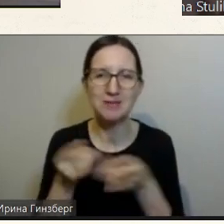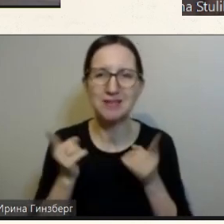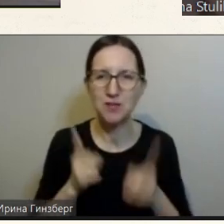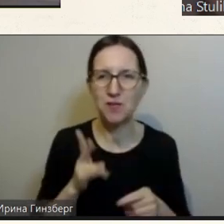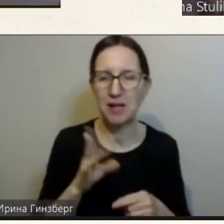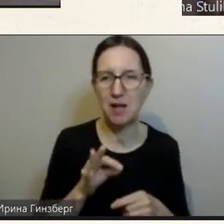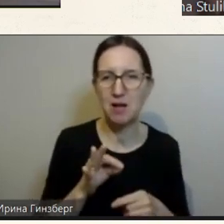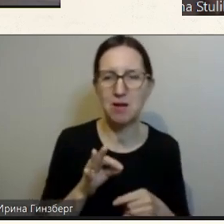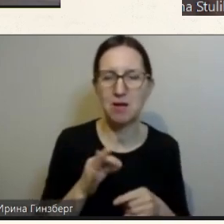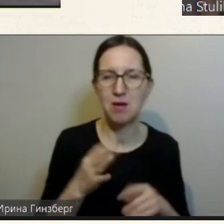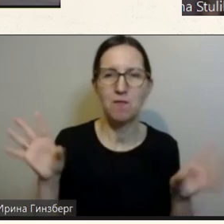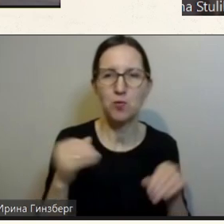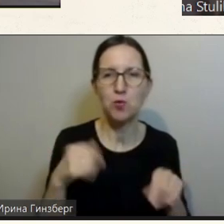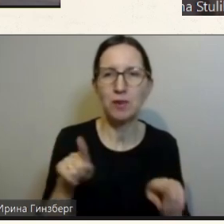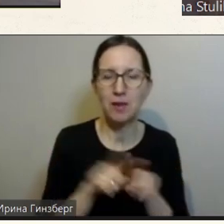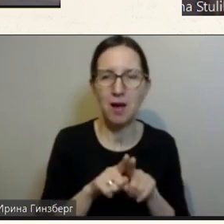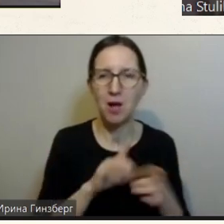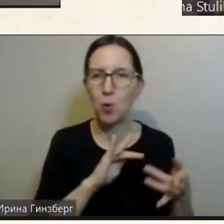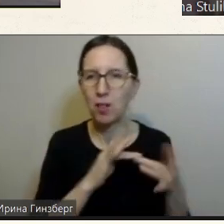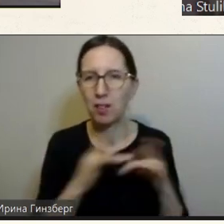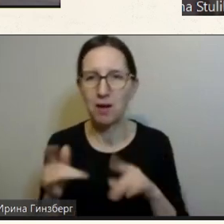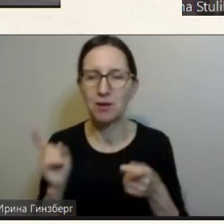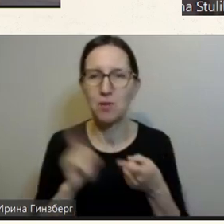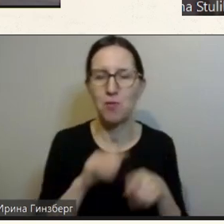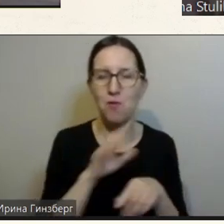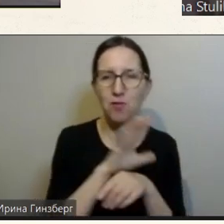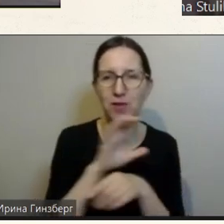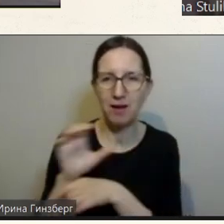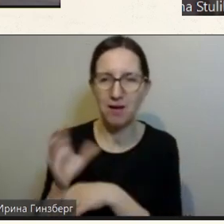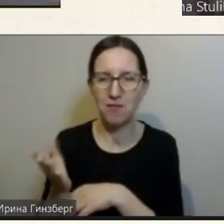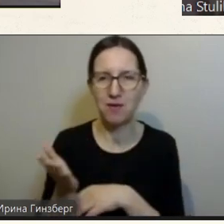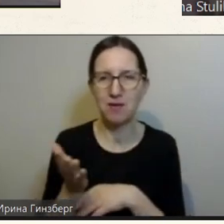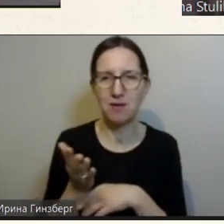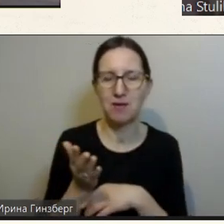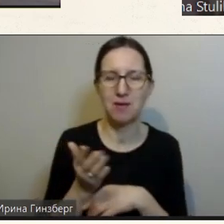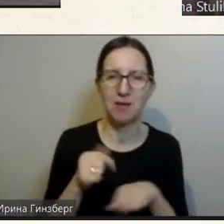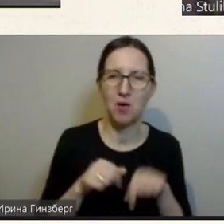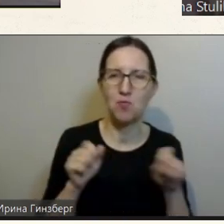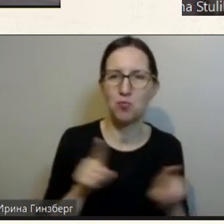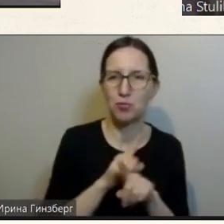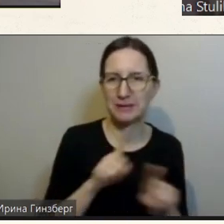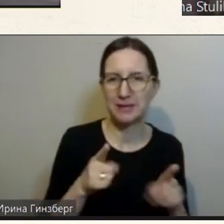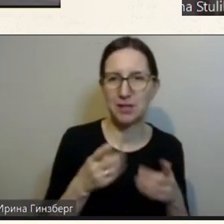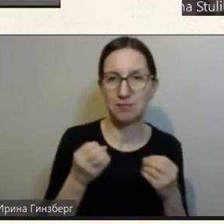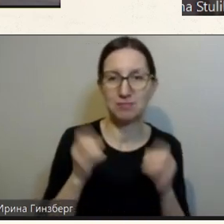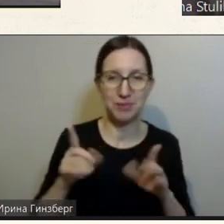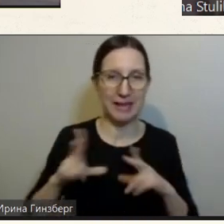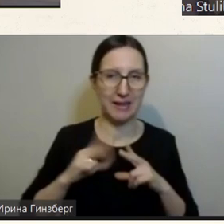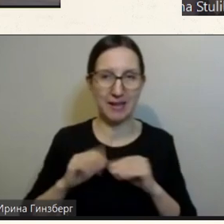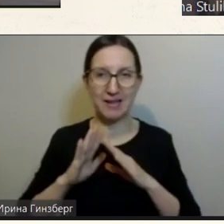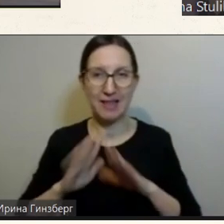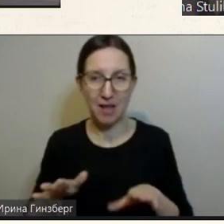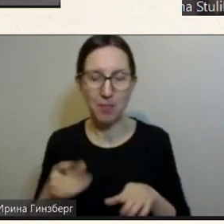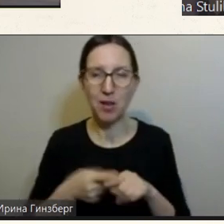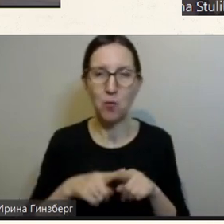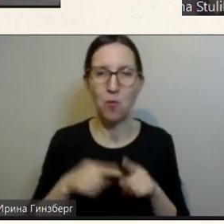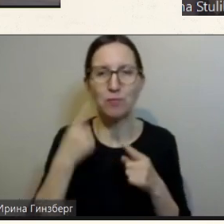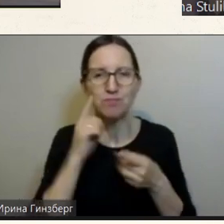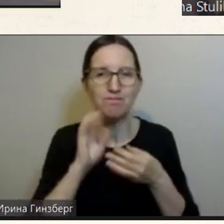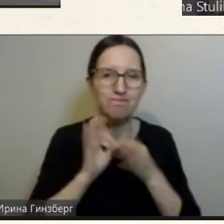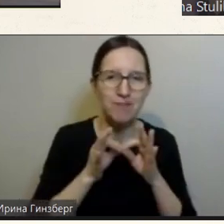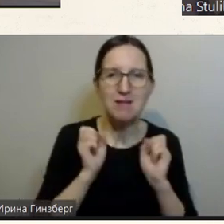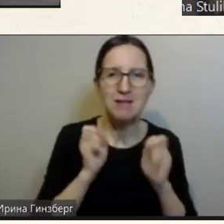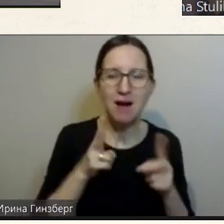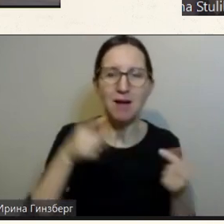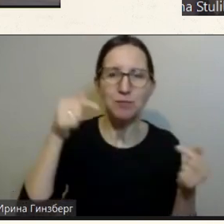placements, so to speak, of the works in space was done virtually online with the pictures, with the videos. And that was